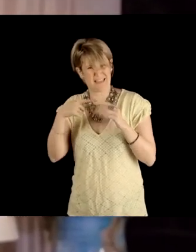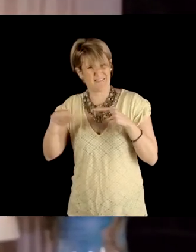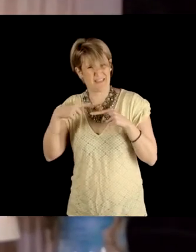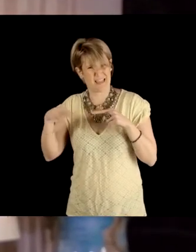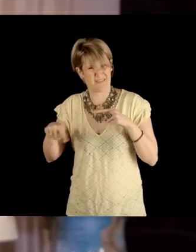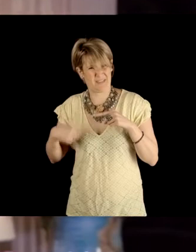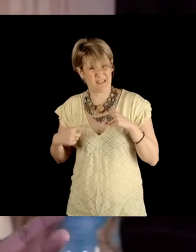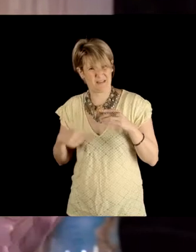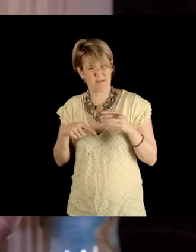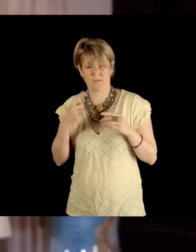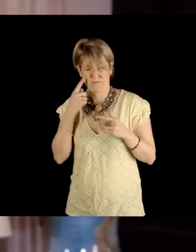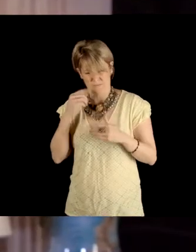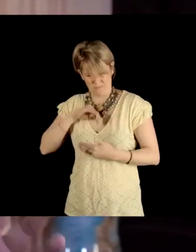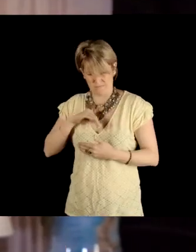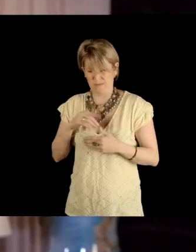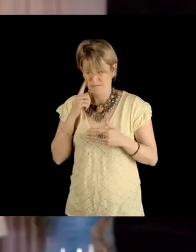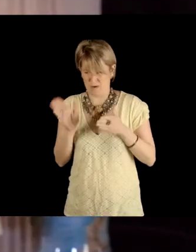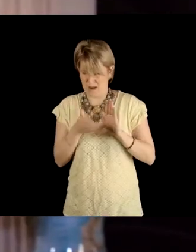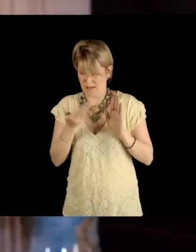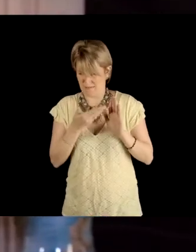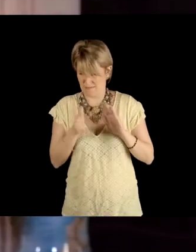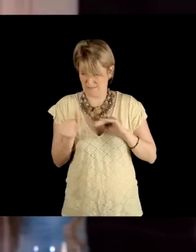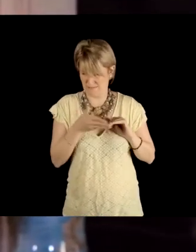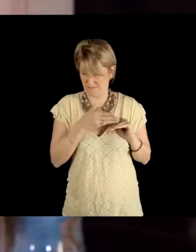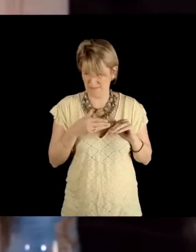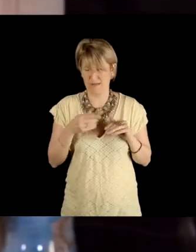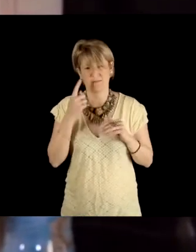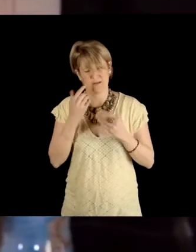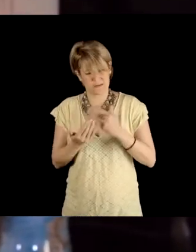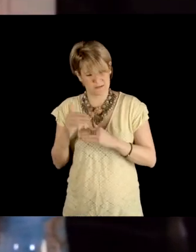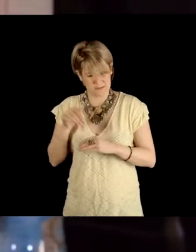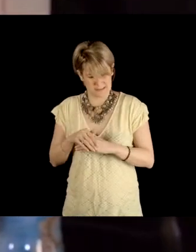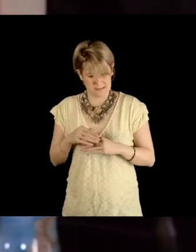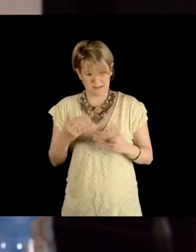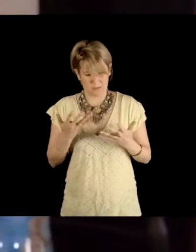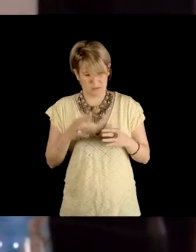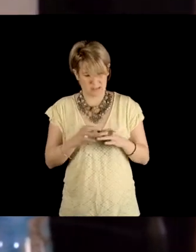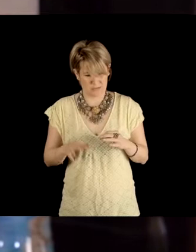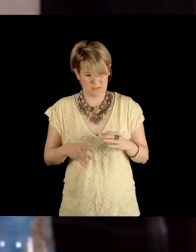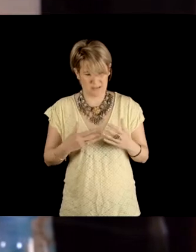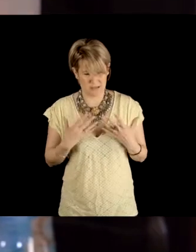boss or some innocent things, can also impress our mind.